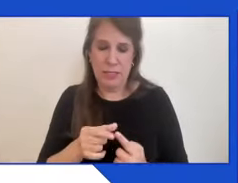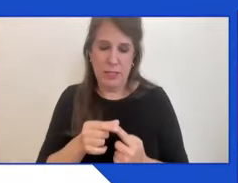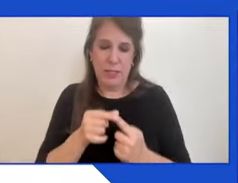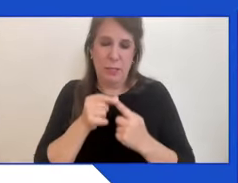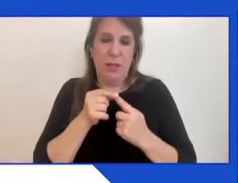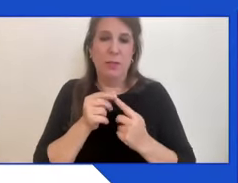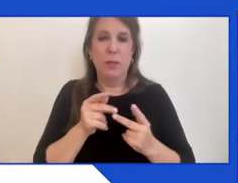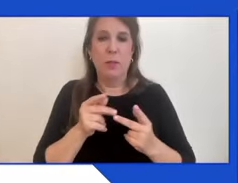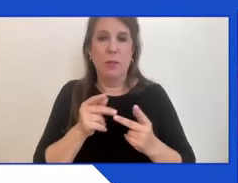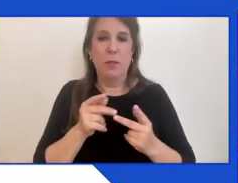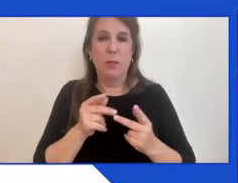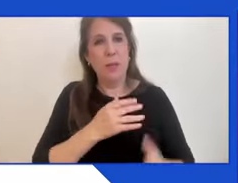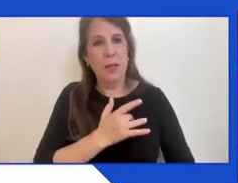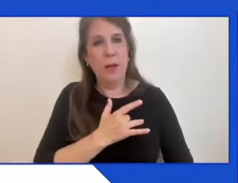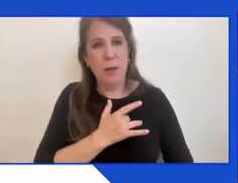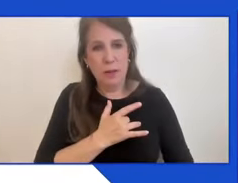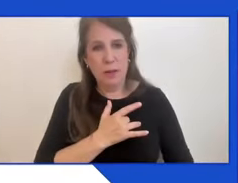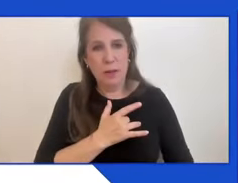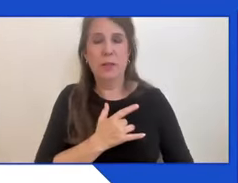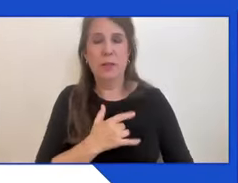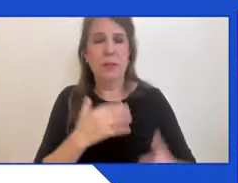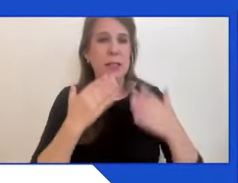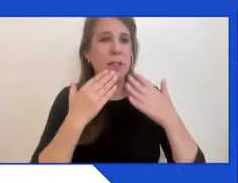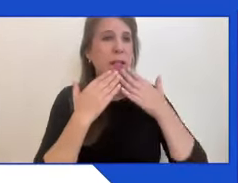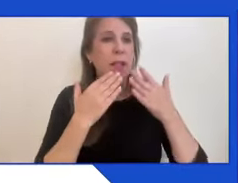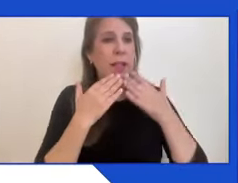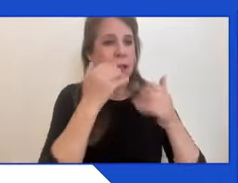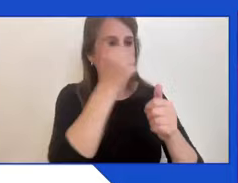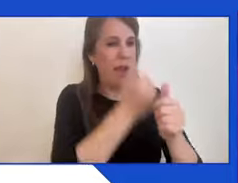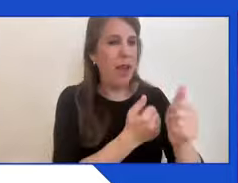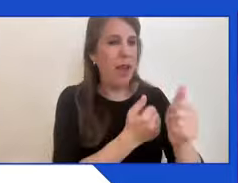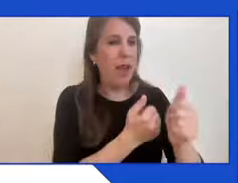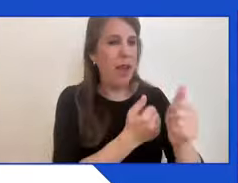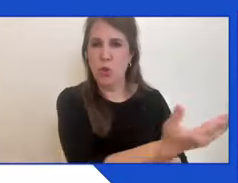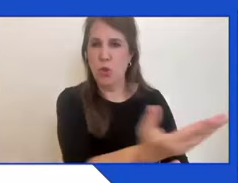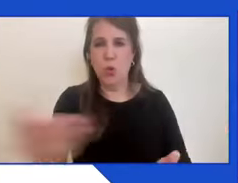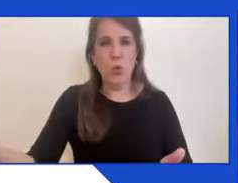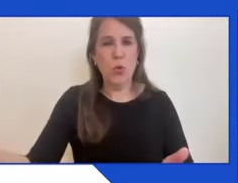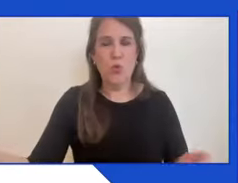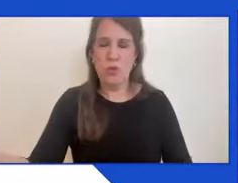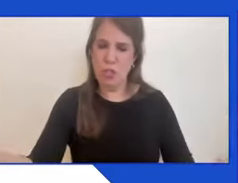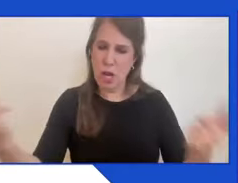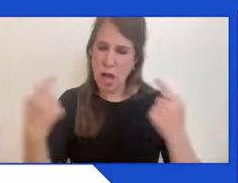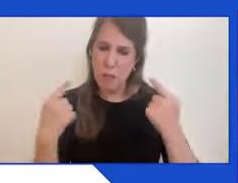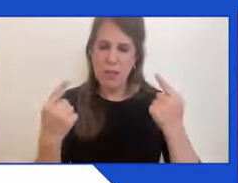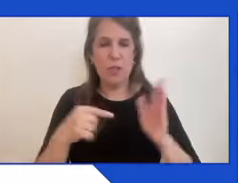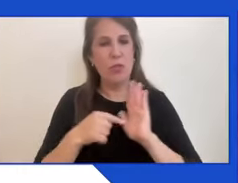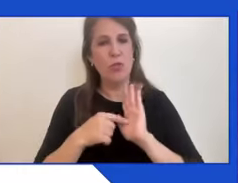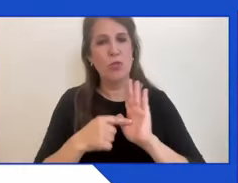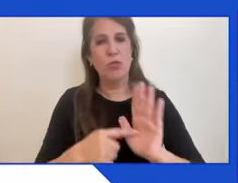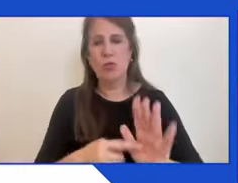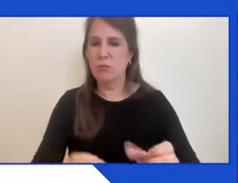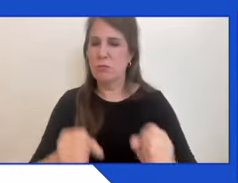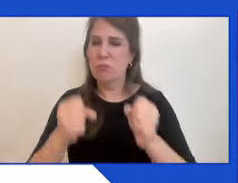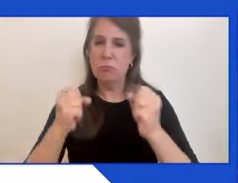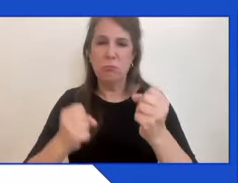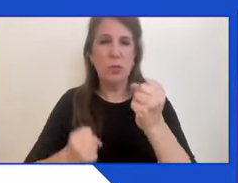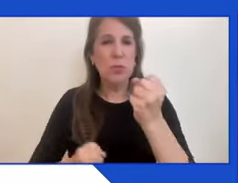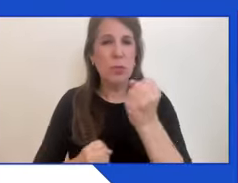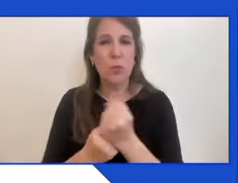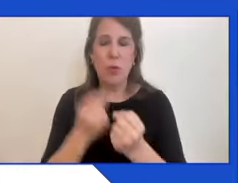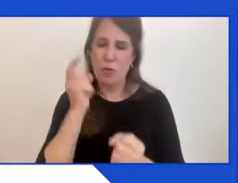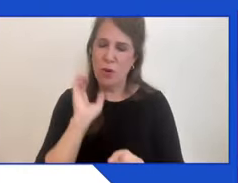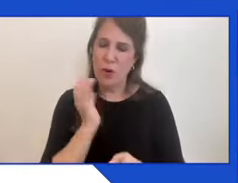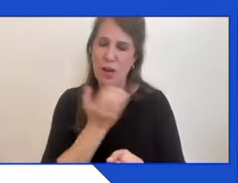heart. I want to thank each and every one of you for being here to show your unwavering support for our